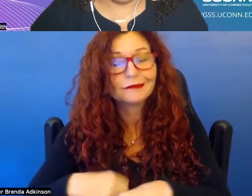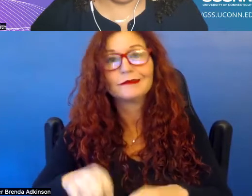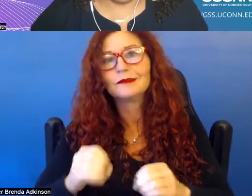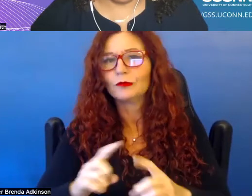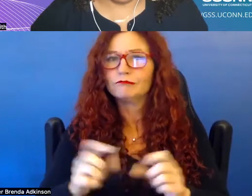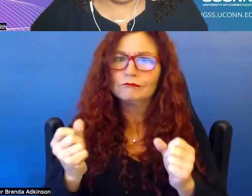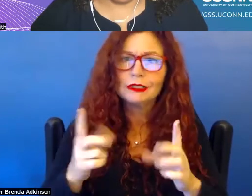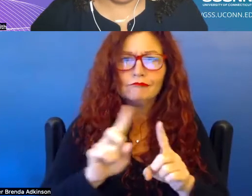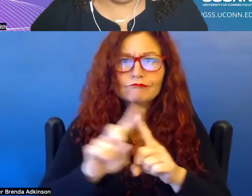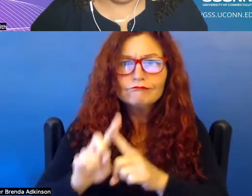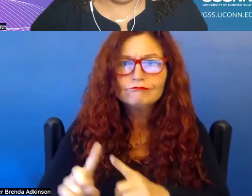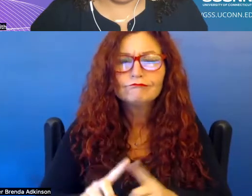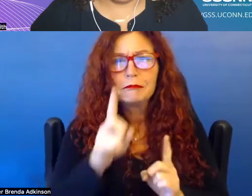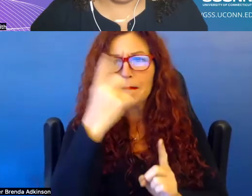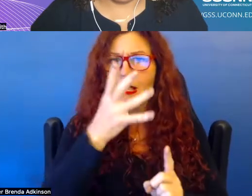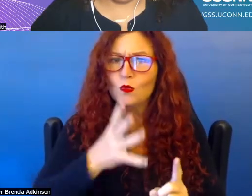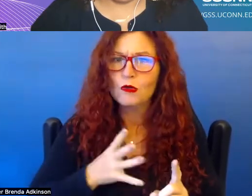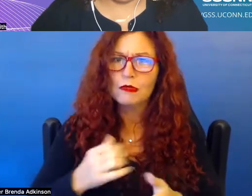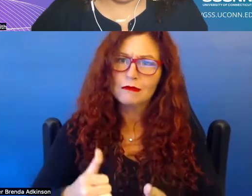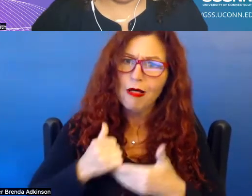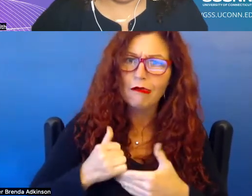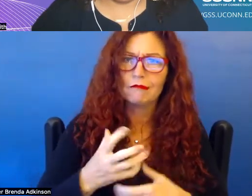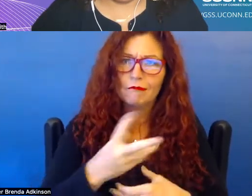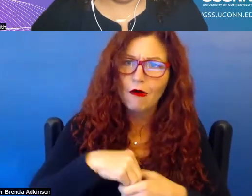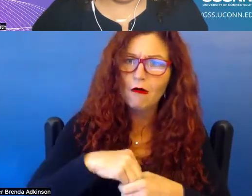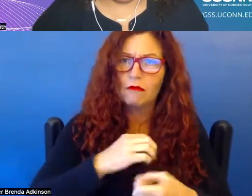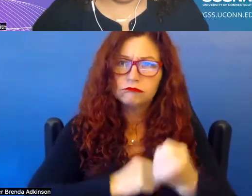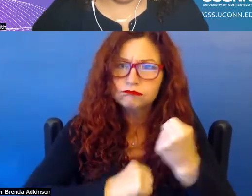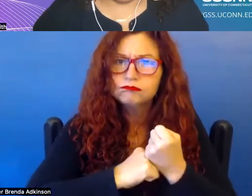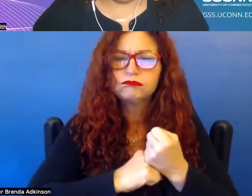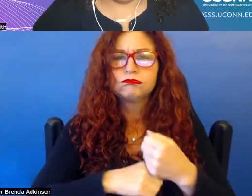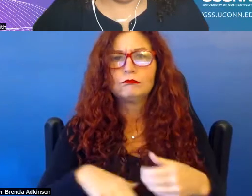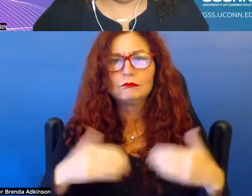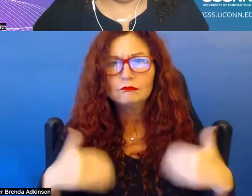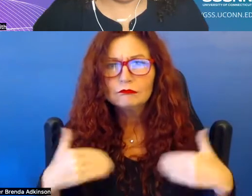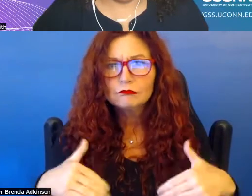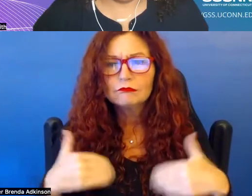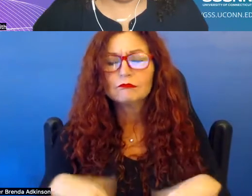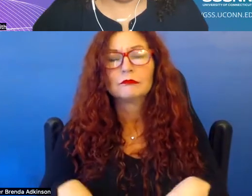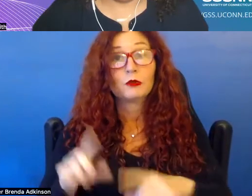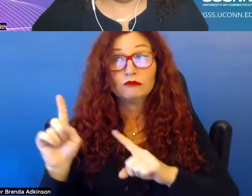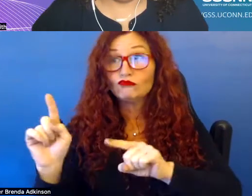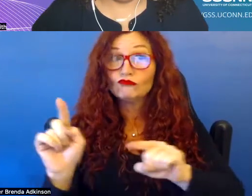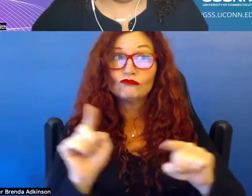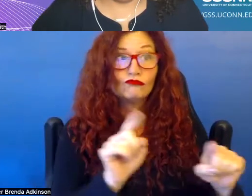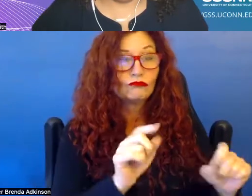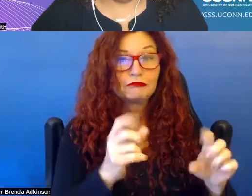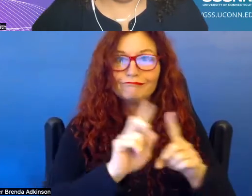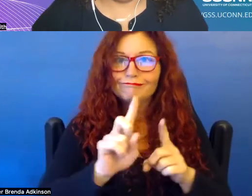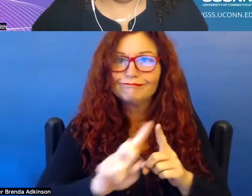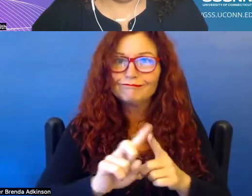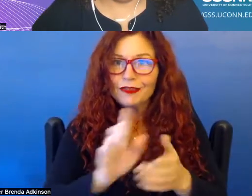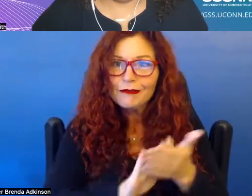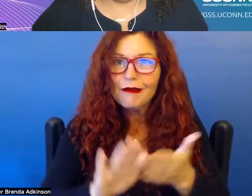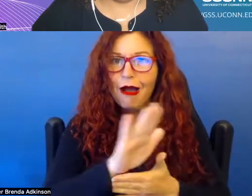various places across this country and internationally, spent a lot of time on Spelman College's campus. And I share that because today the